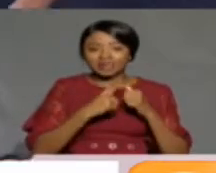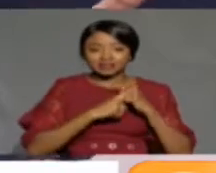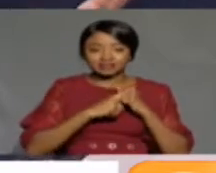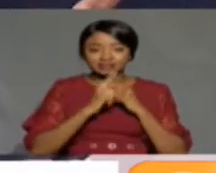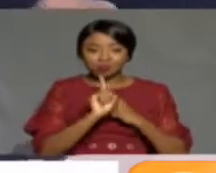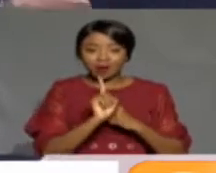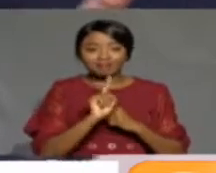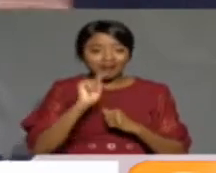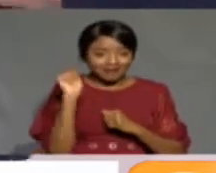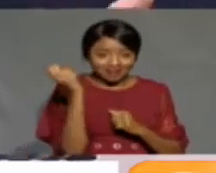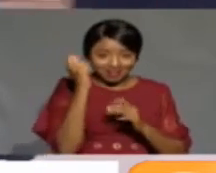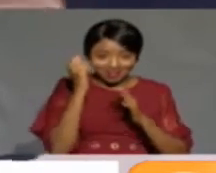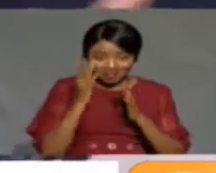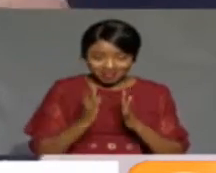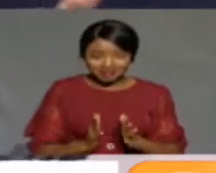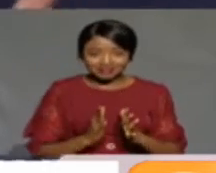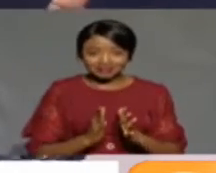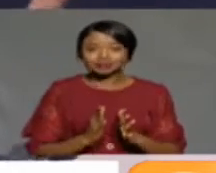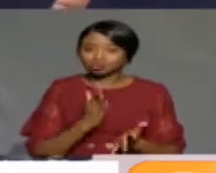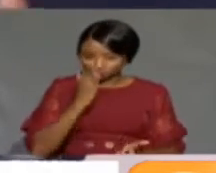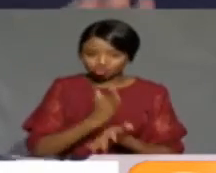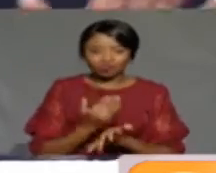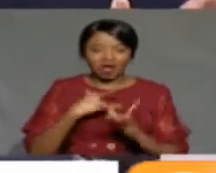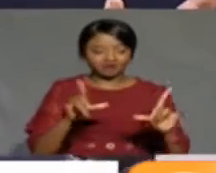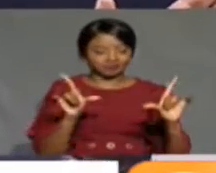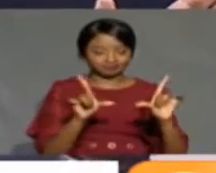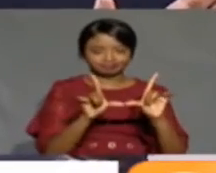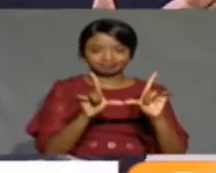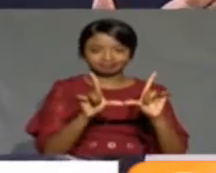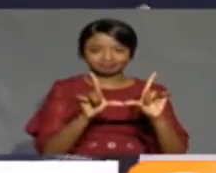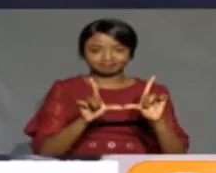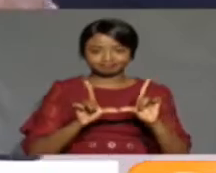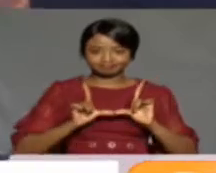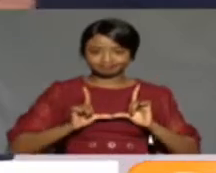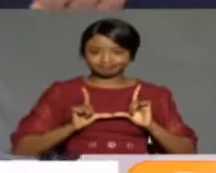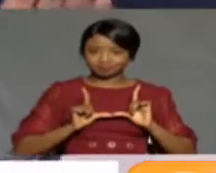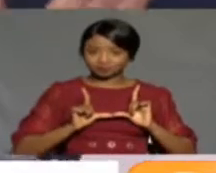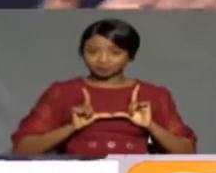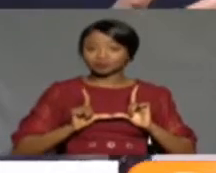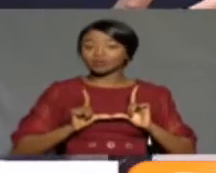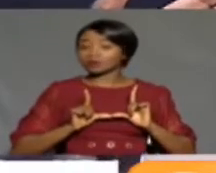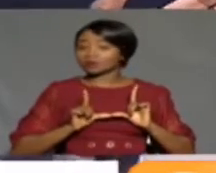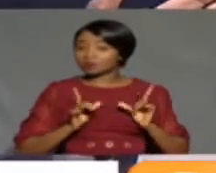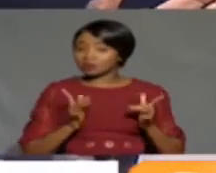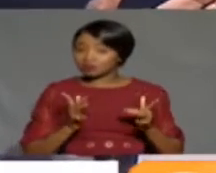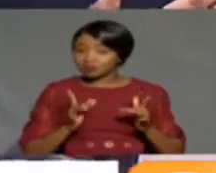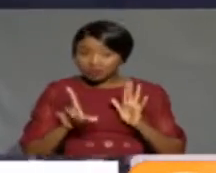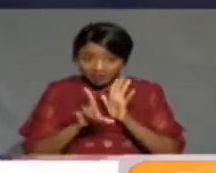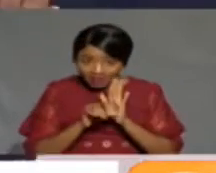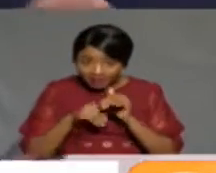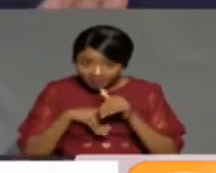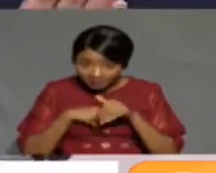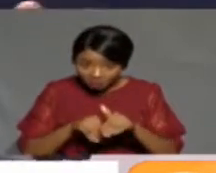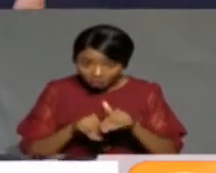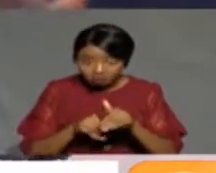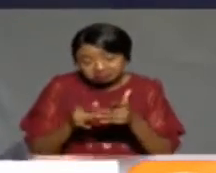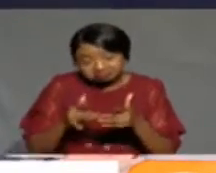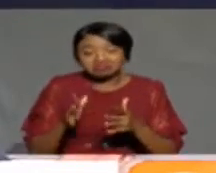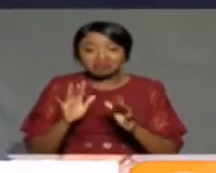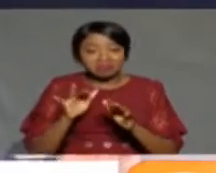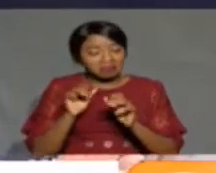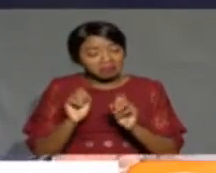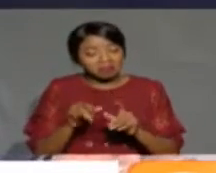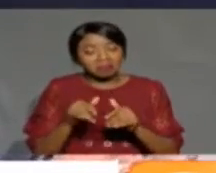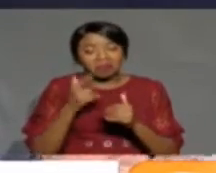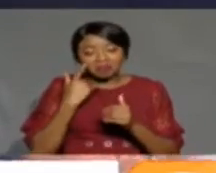461 Kenyans did actually have title deeds. Legally? Well, that's a story. Okay. Then this is